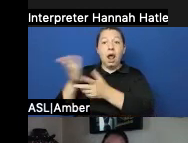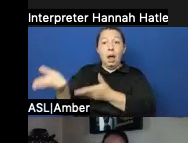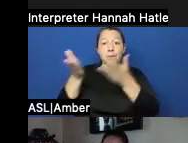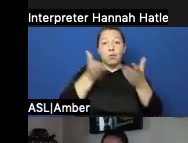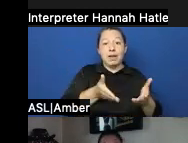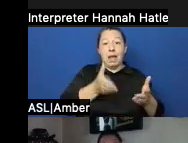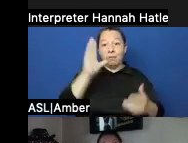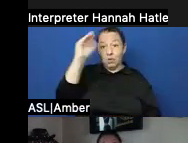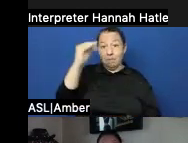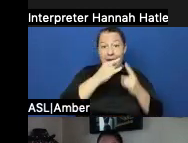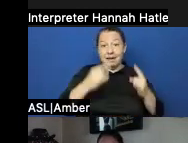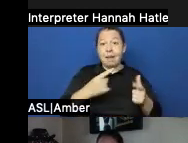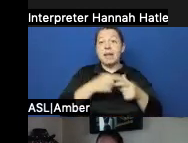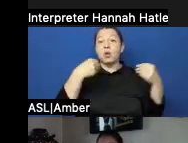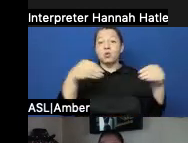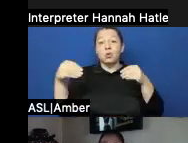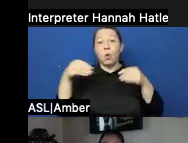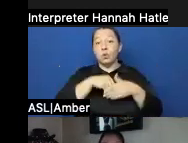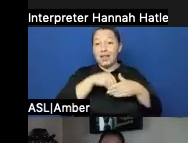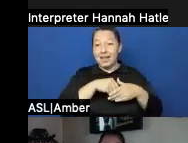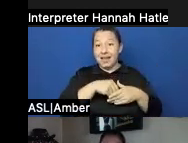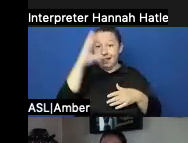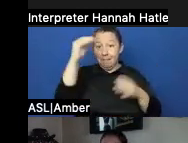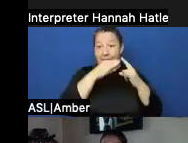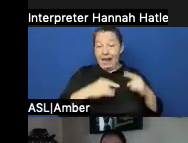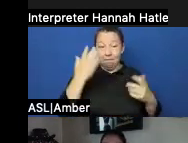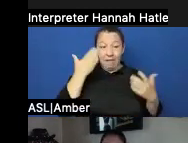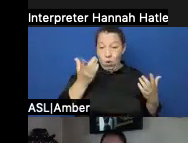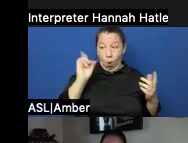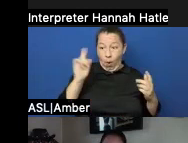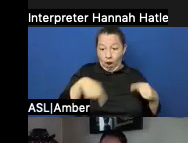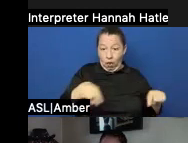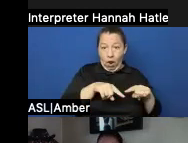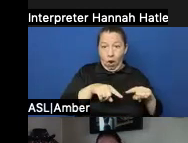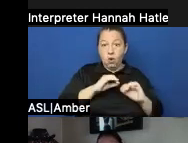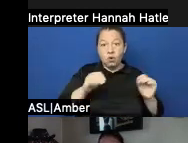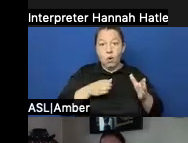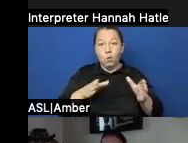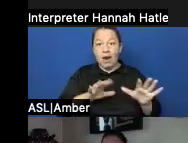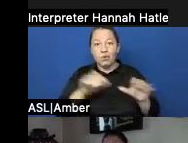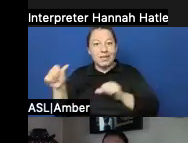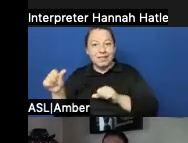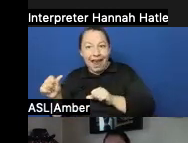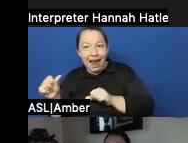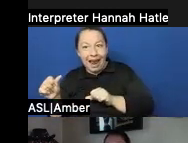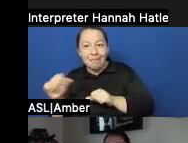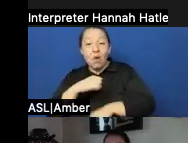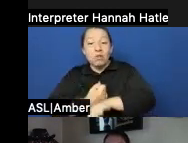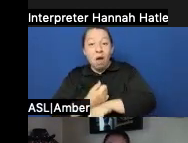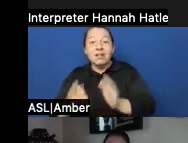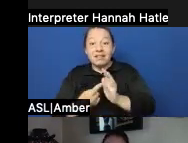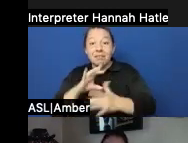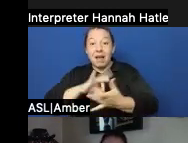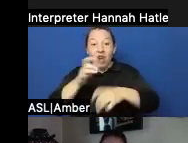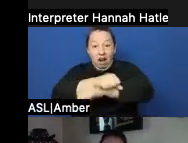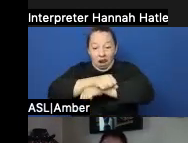trafficked within the man camp, not knowing where they were, had no means to escape, locked and sometimes chained in those